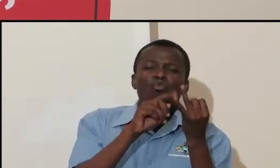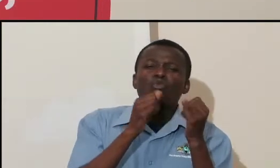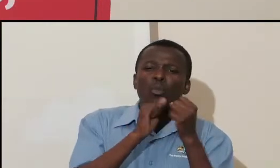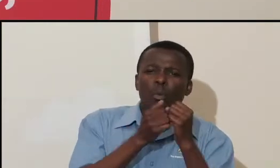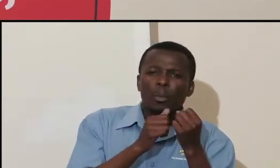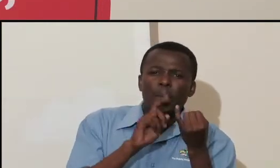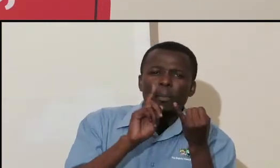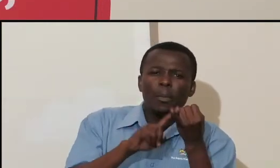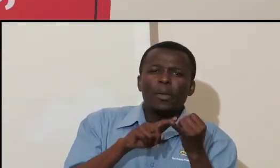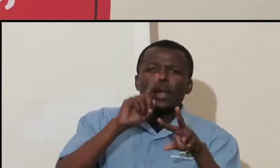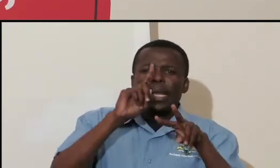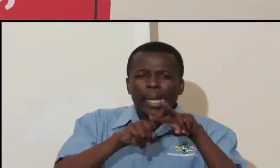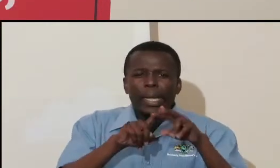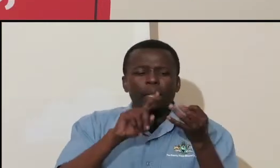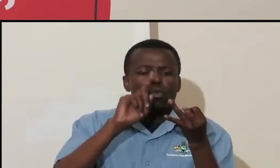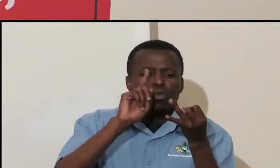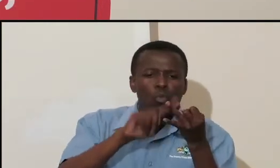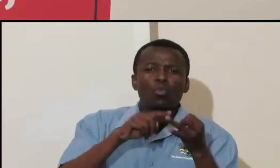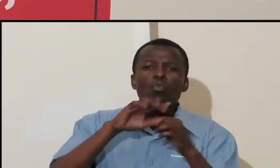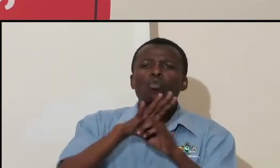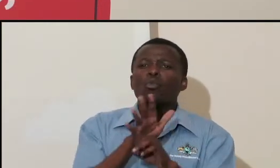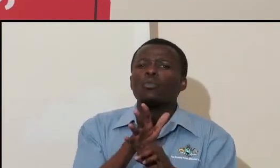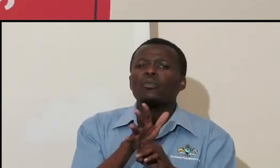and COVID.